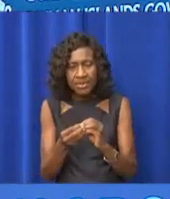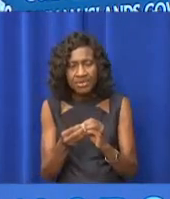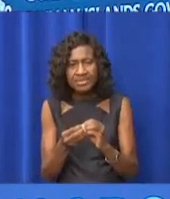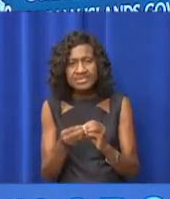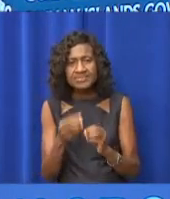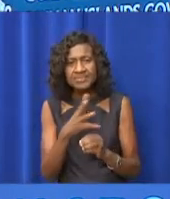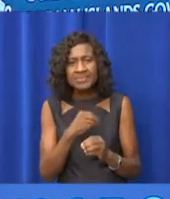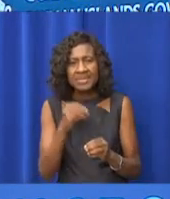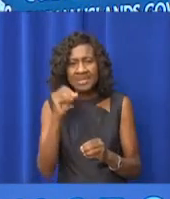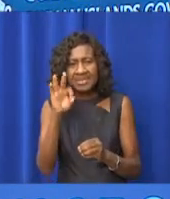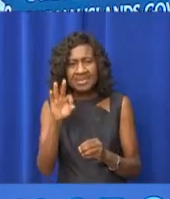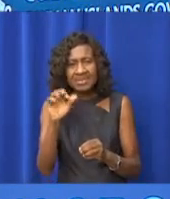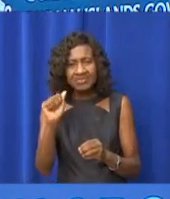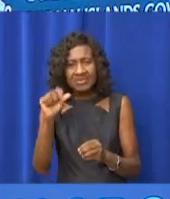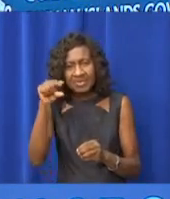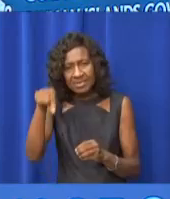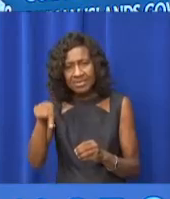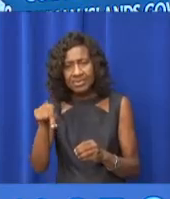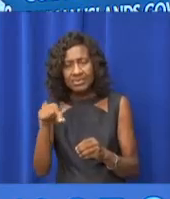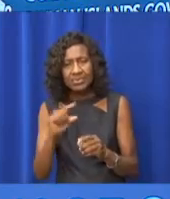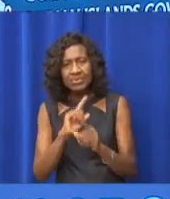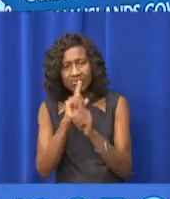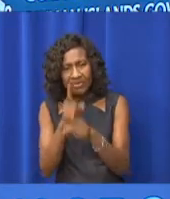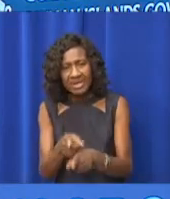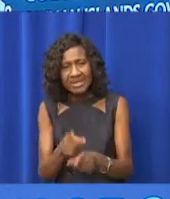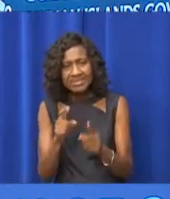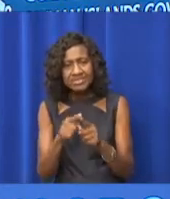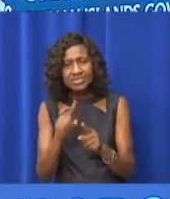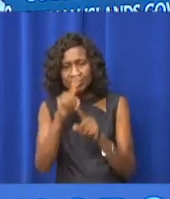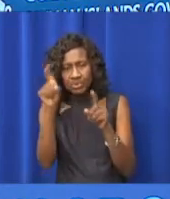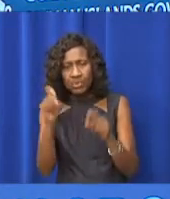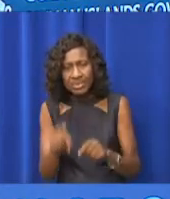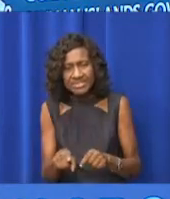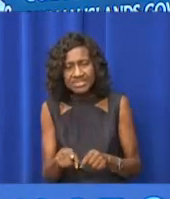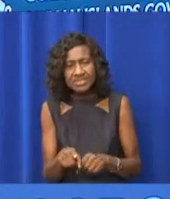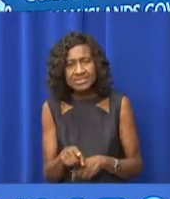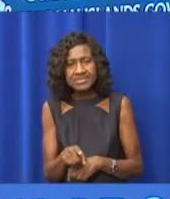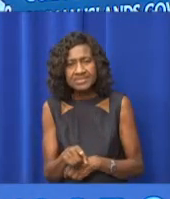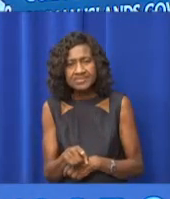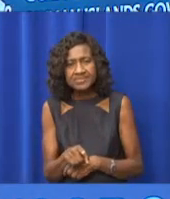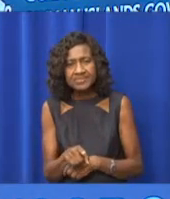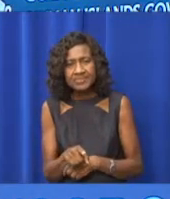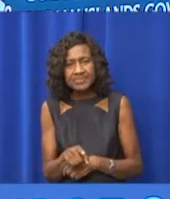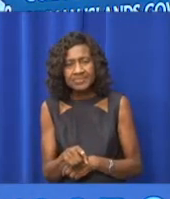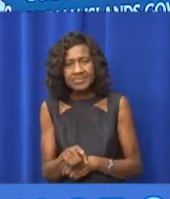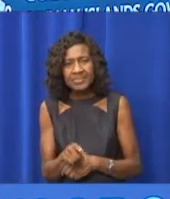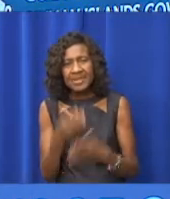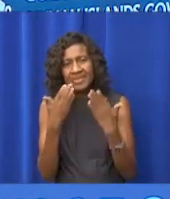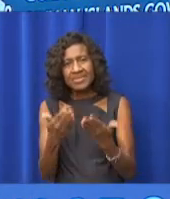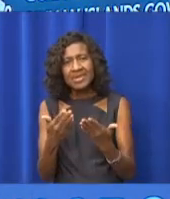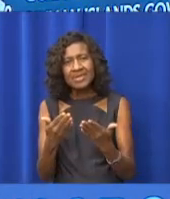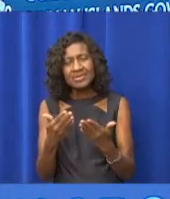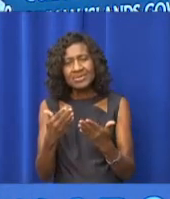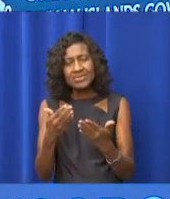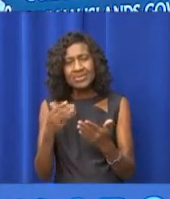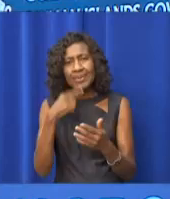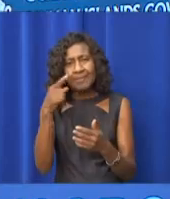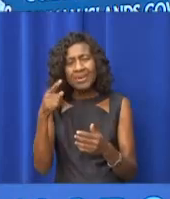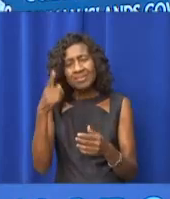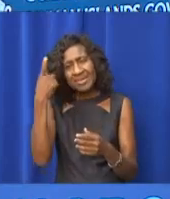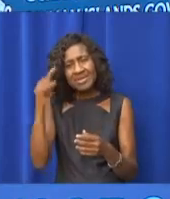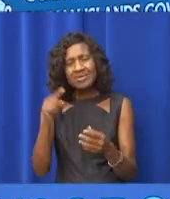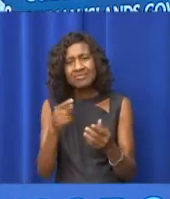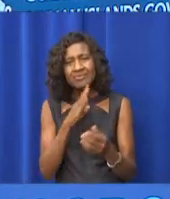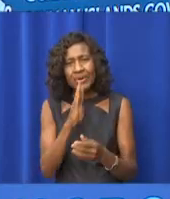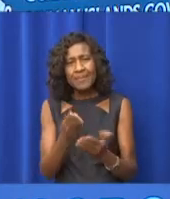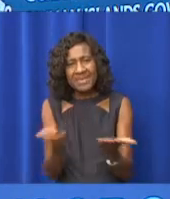the FAQ section for answers to your most concerning and pressing questions. We'd like to thank you, the public, as well as our panel for